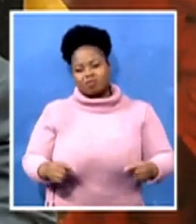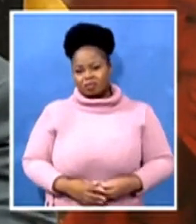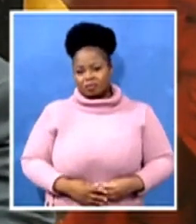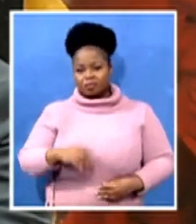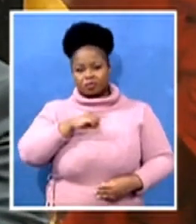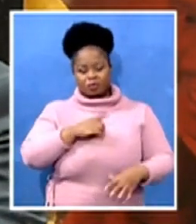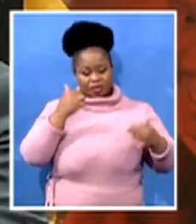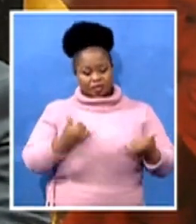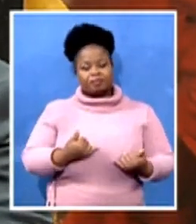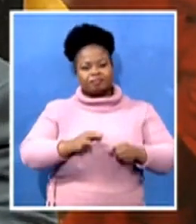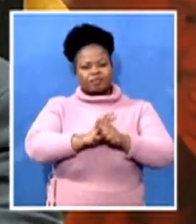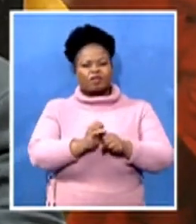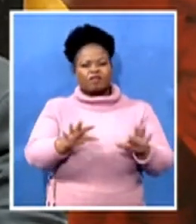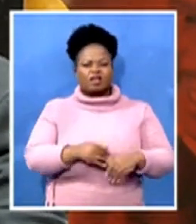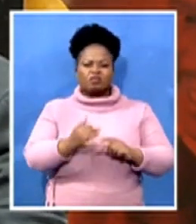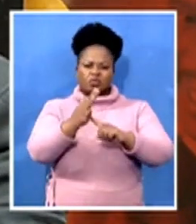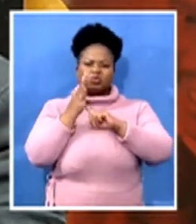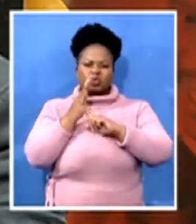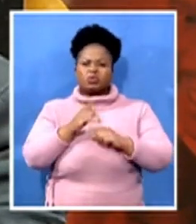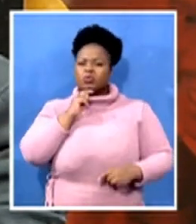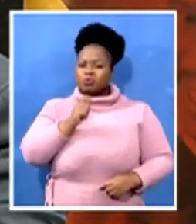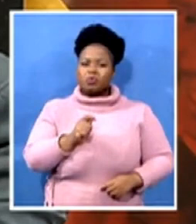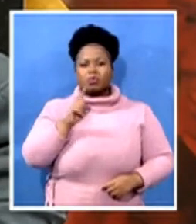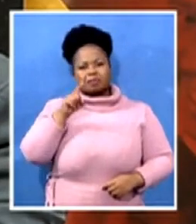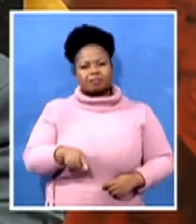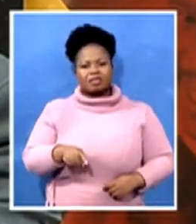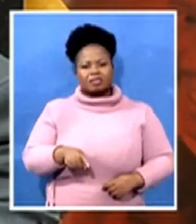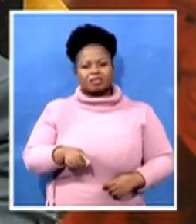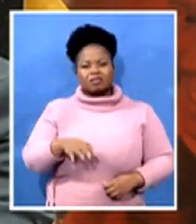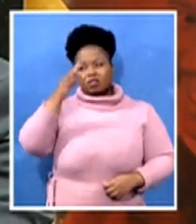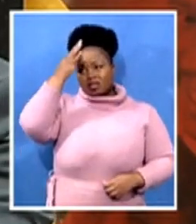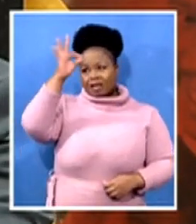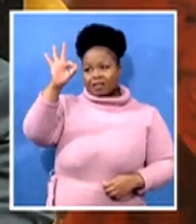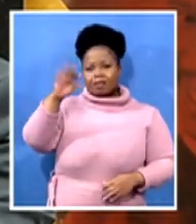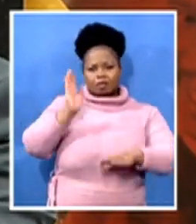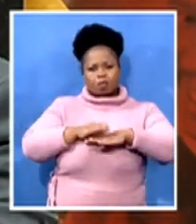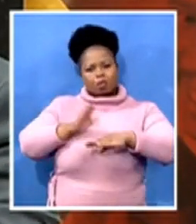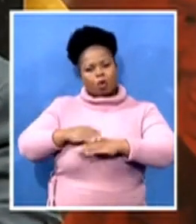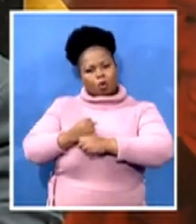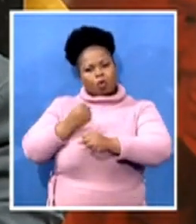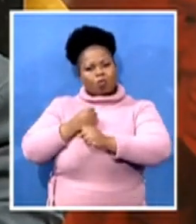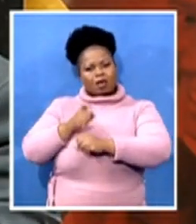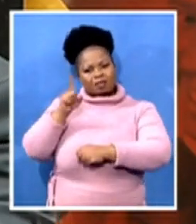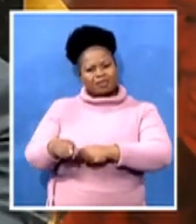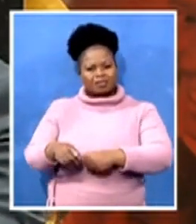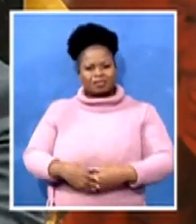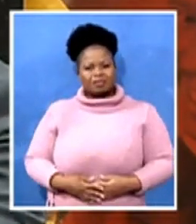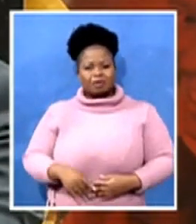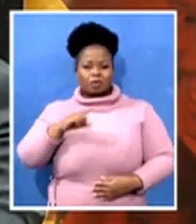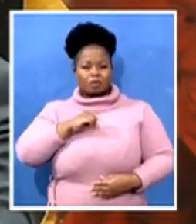olukhulu lokuqinisa indlela urhulumente asebenza ngayo. Zikhona ezinye izinto ebefaba ziyenzeka lula xa